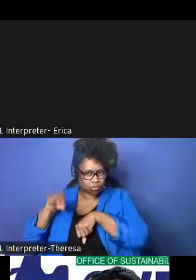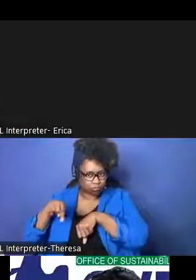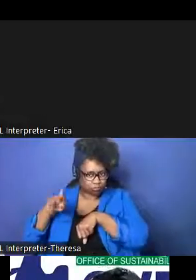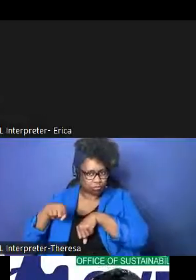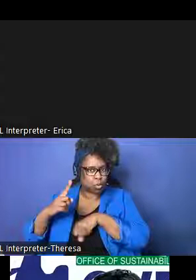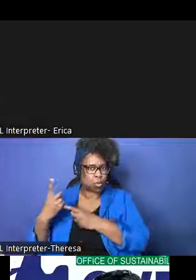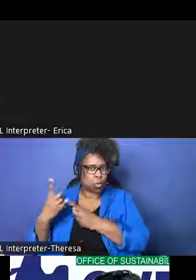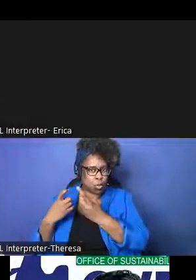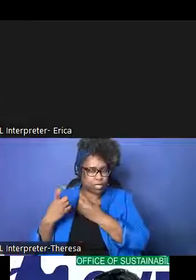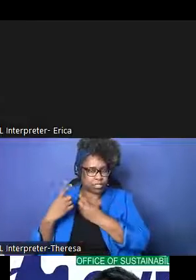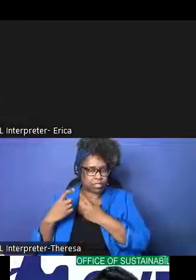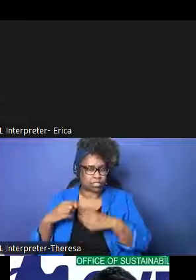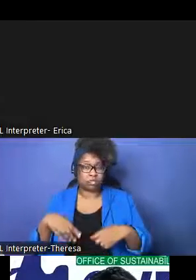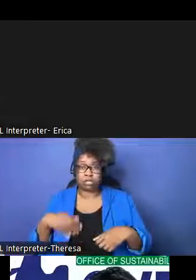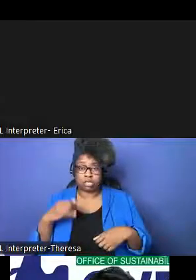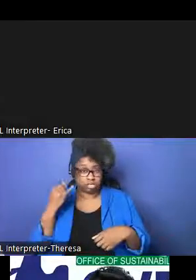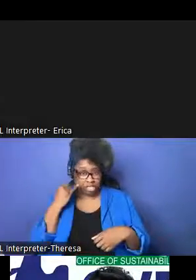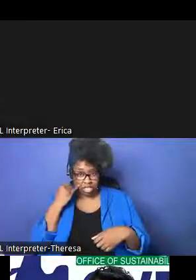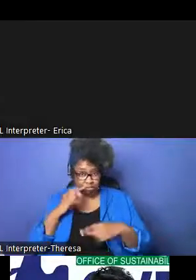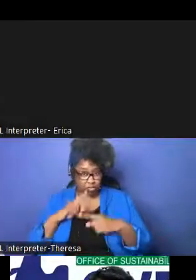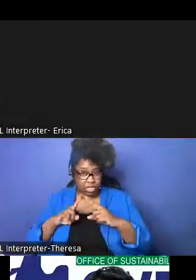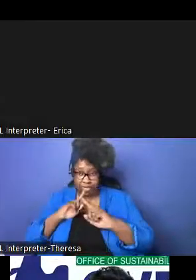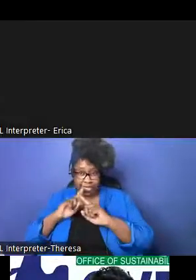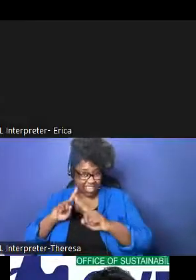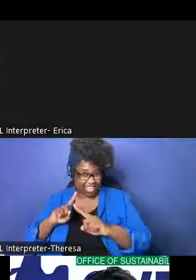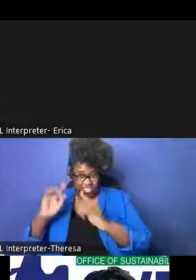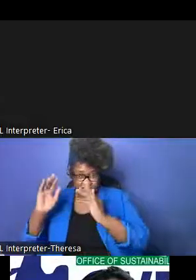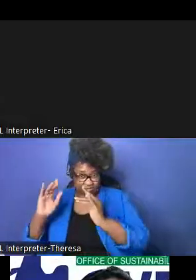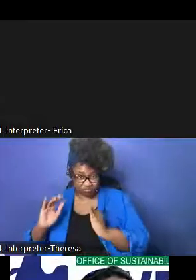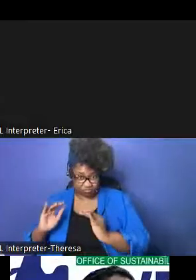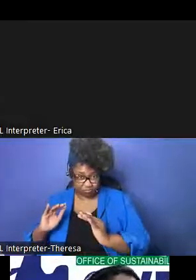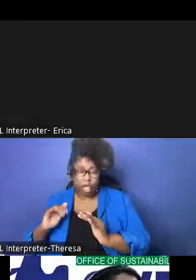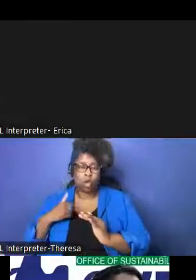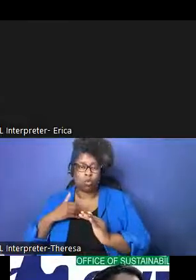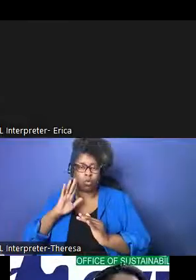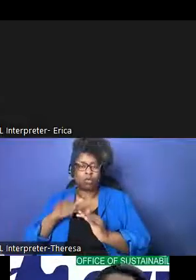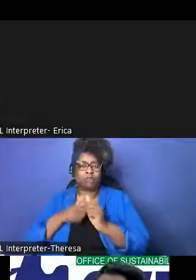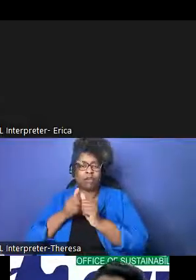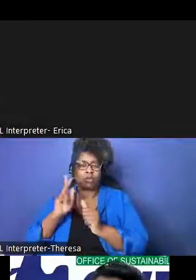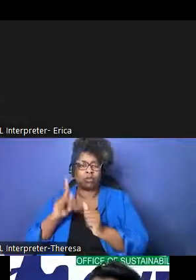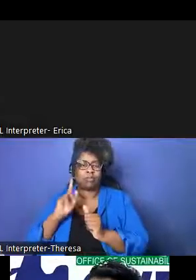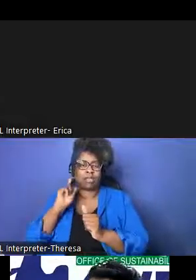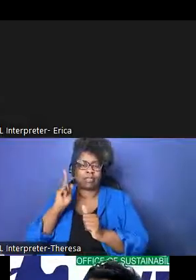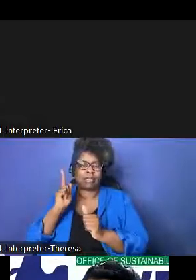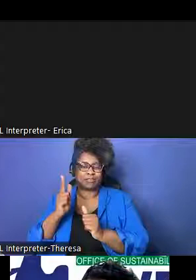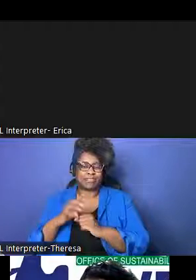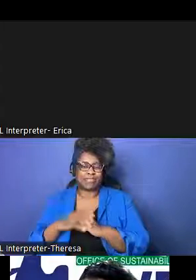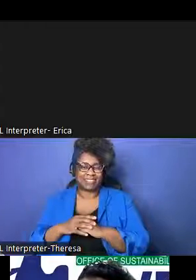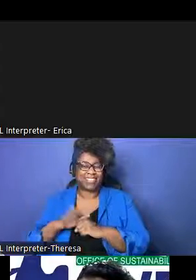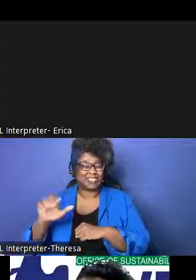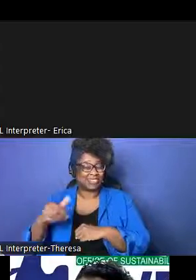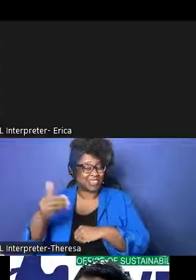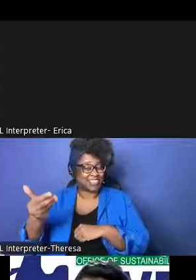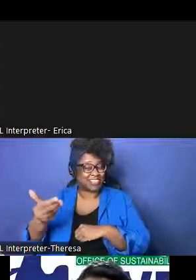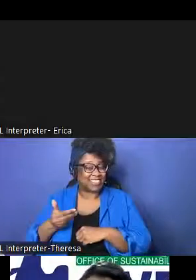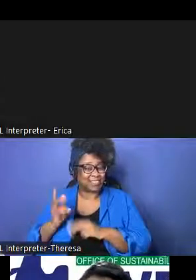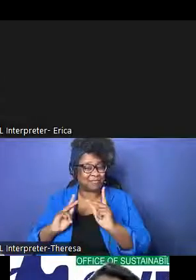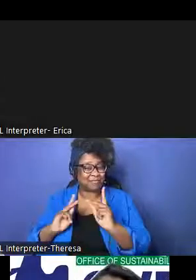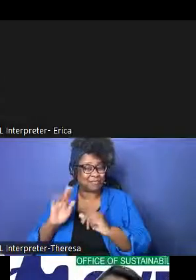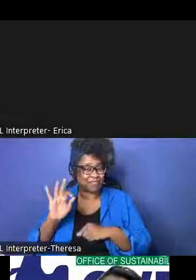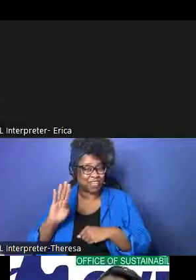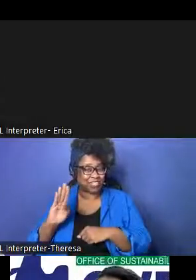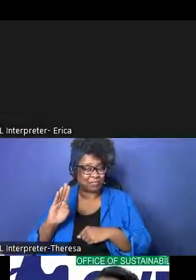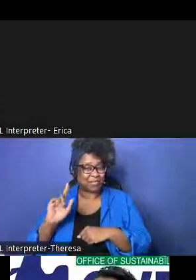we are unable to get to all of them, we'll make sure to follow up with folks. And so this is another invitation for those folks on Facebook